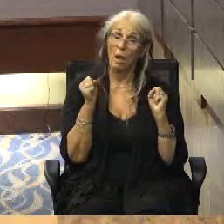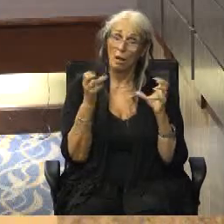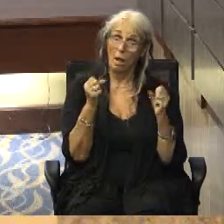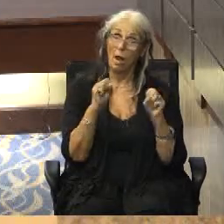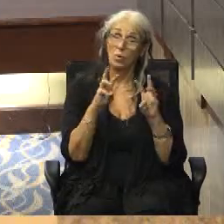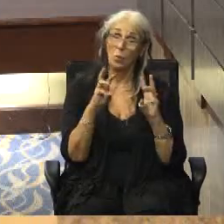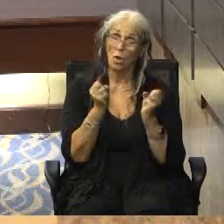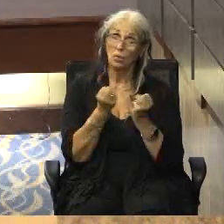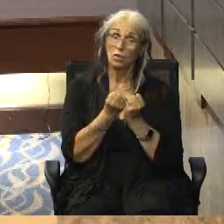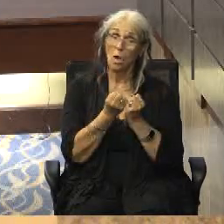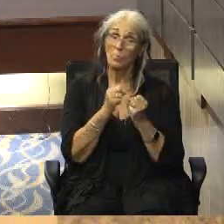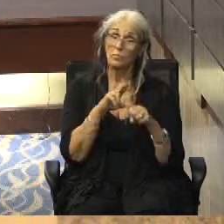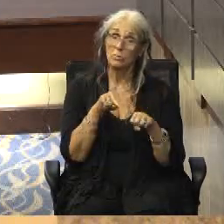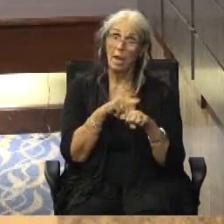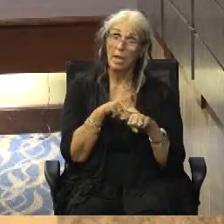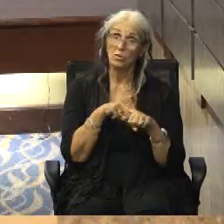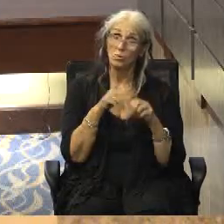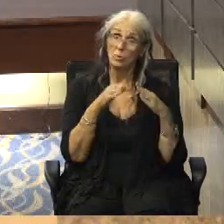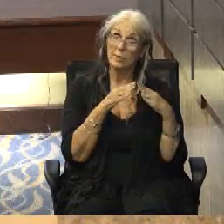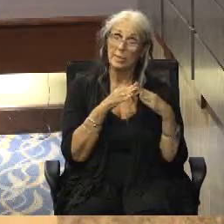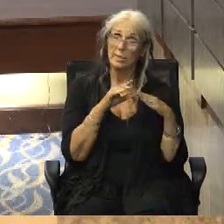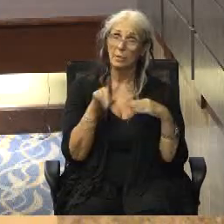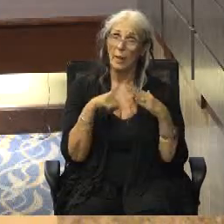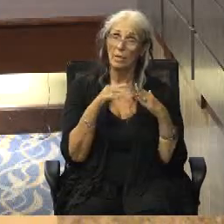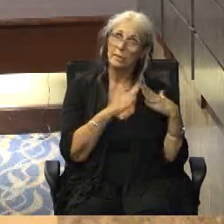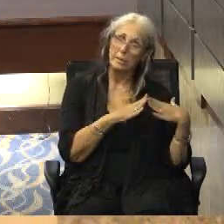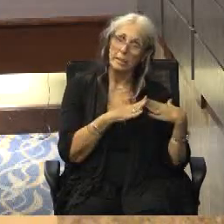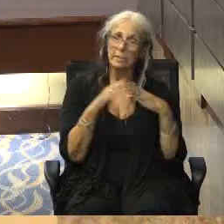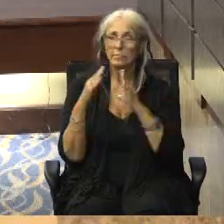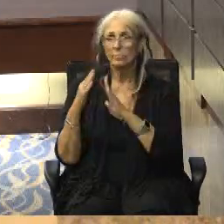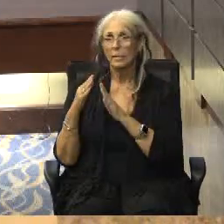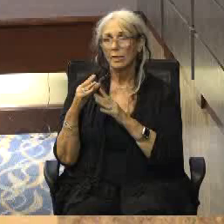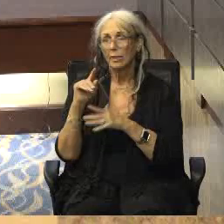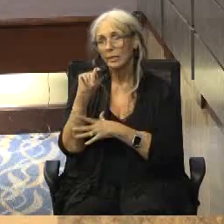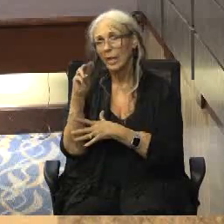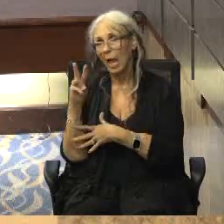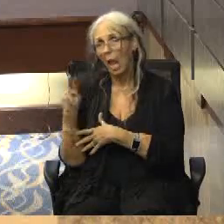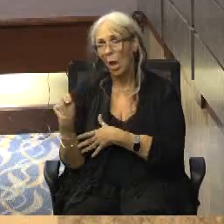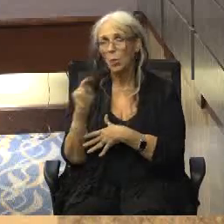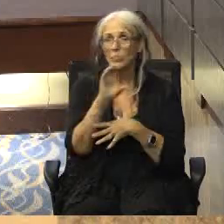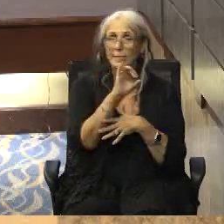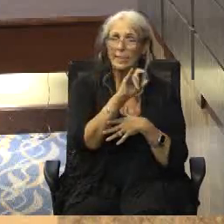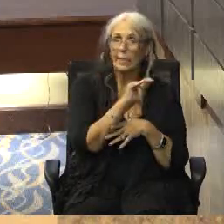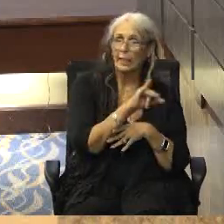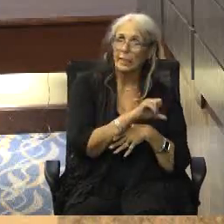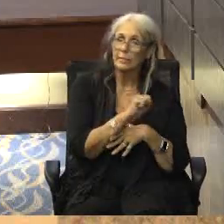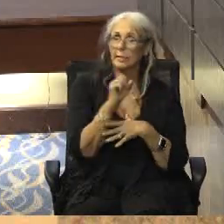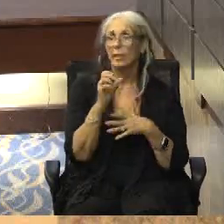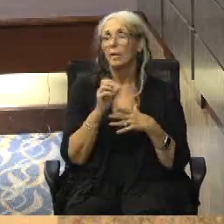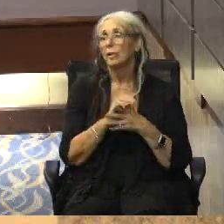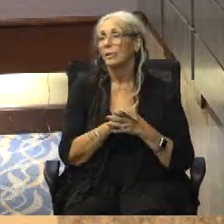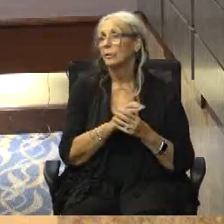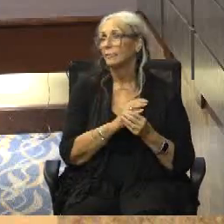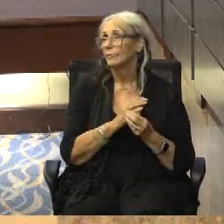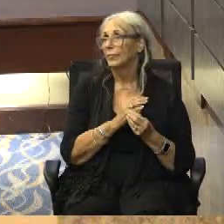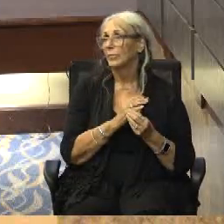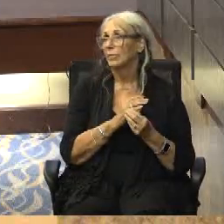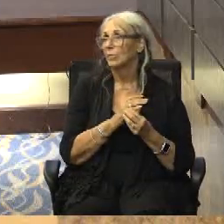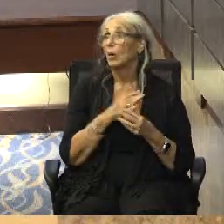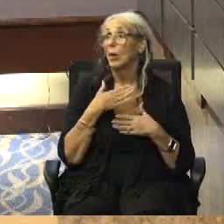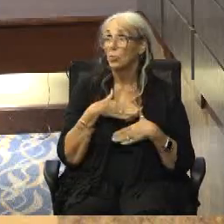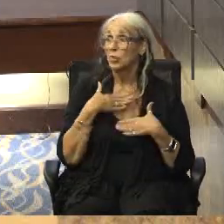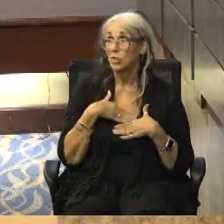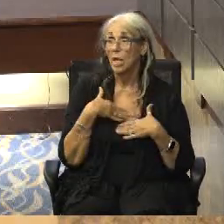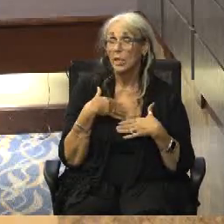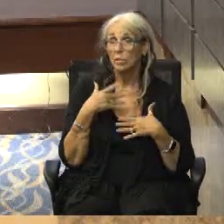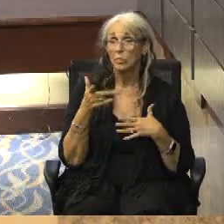workshops at National League of Cities about cities and towns and villages who haven't spent their money. Yep. So I appreciate y'all staying ahead